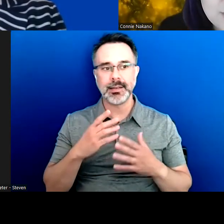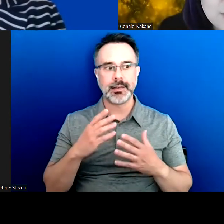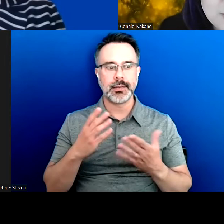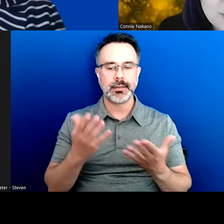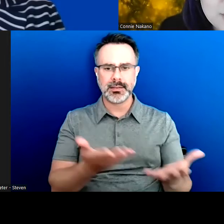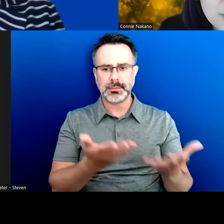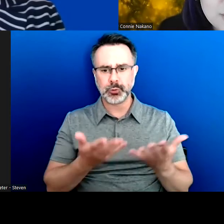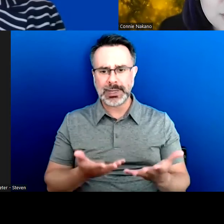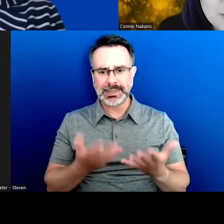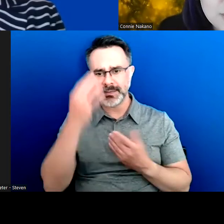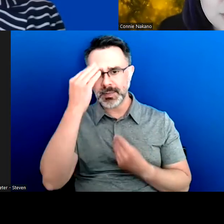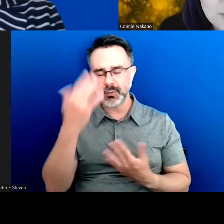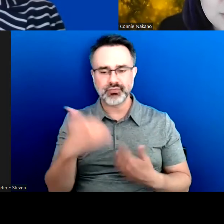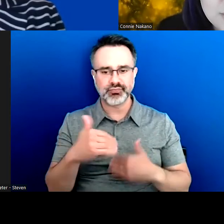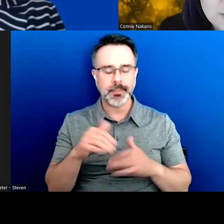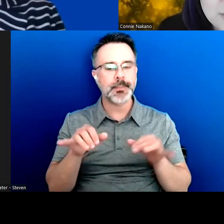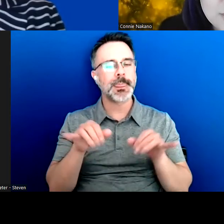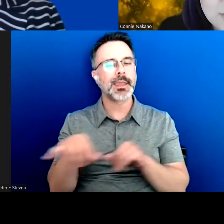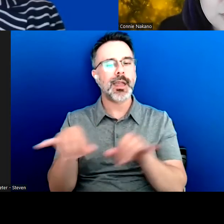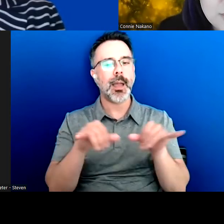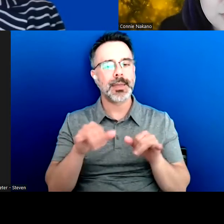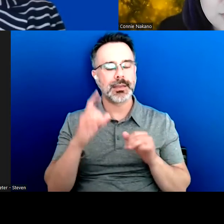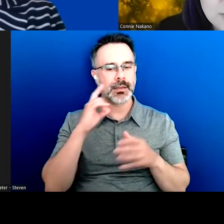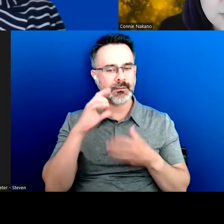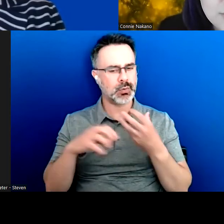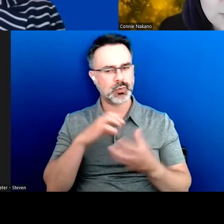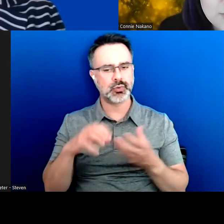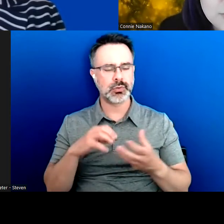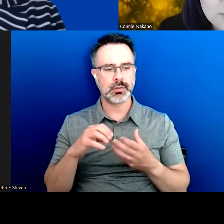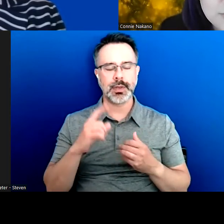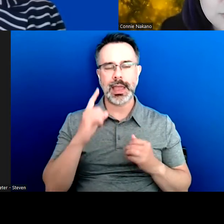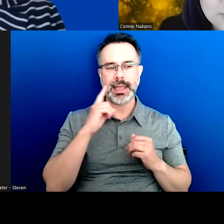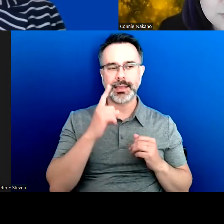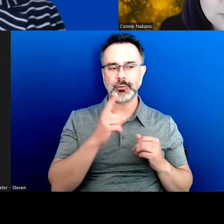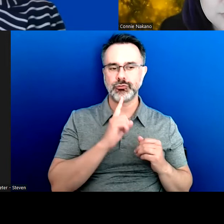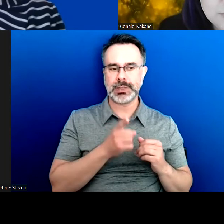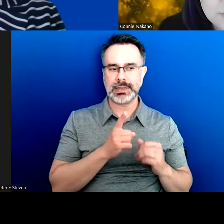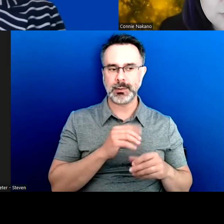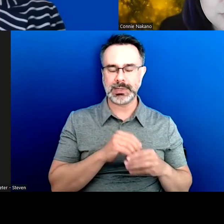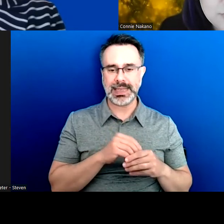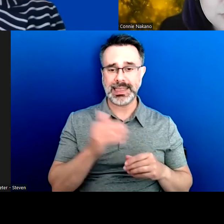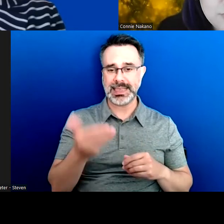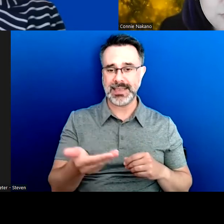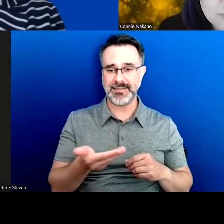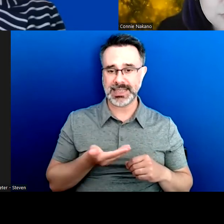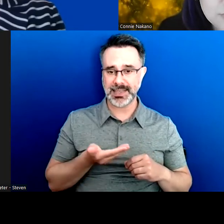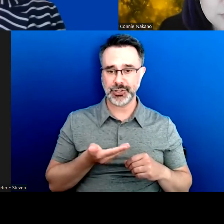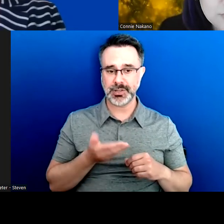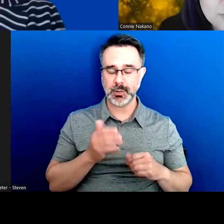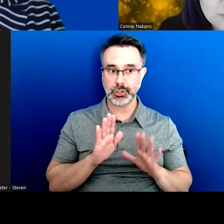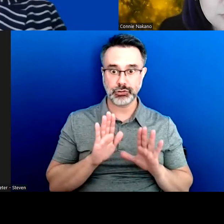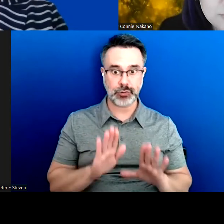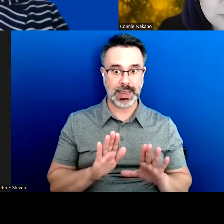us. I think a common confusion, and I think that it was actually in the invitation that was really great, that just was